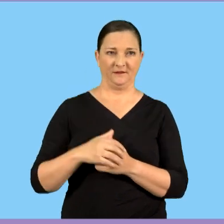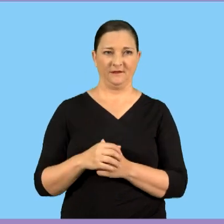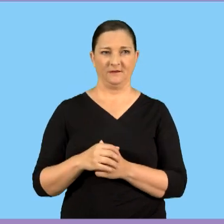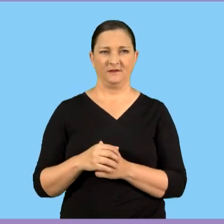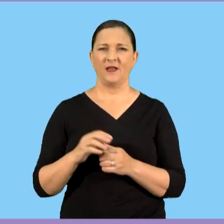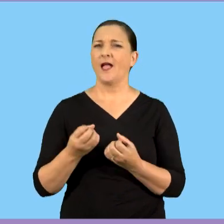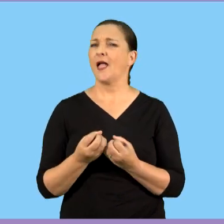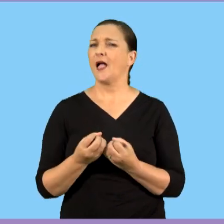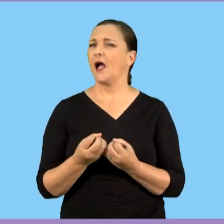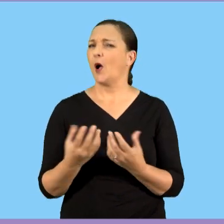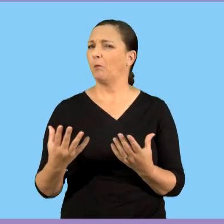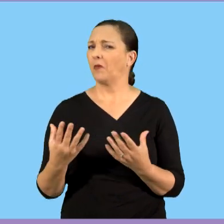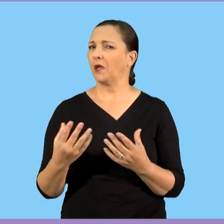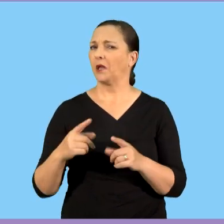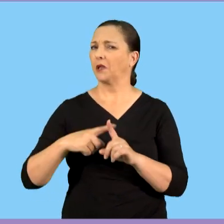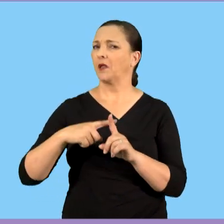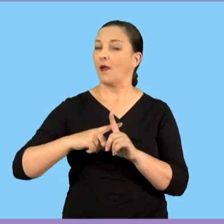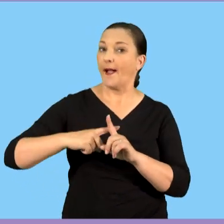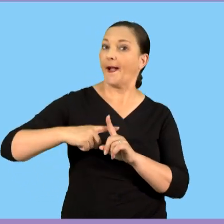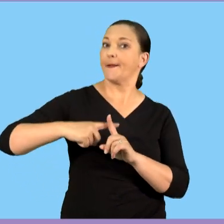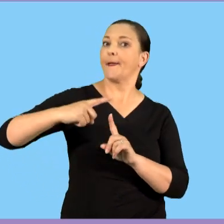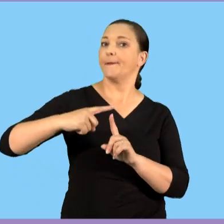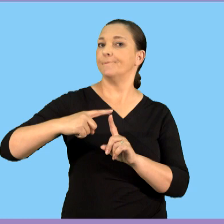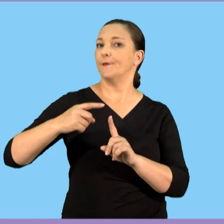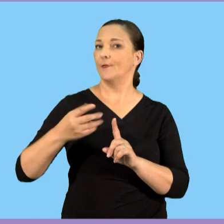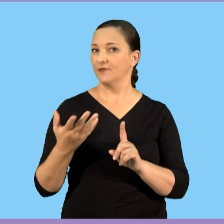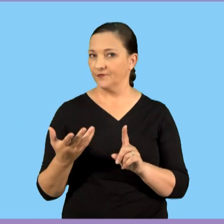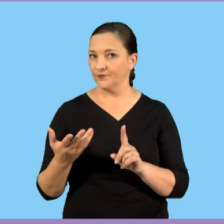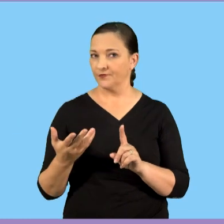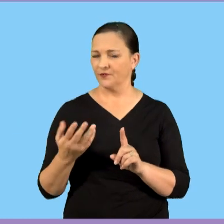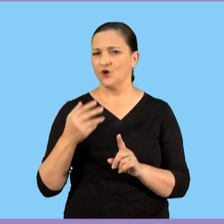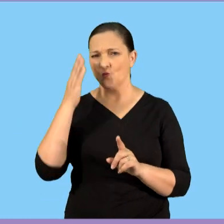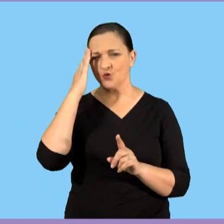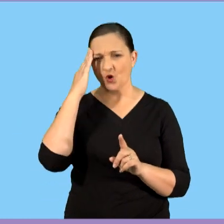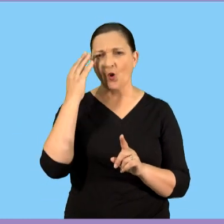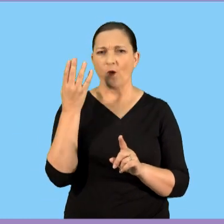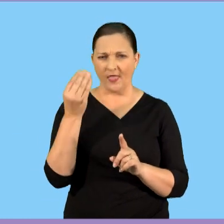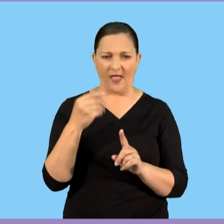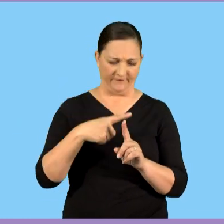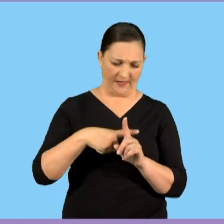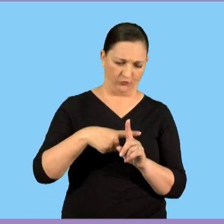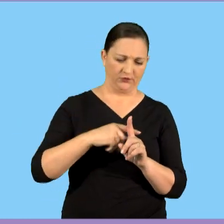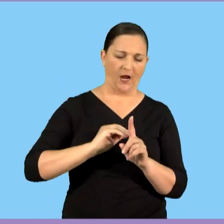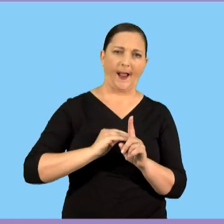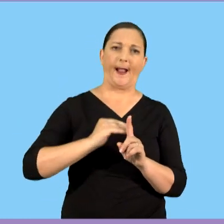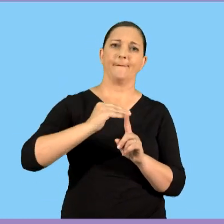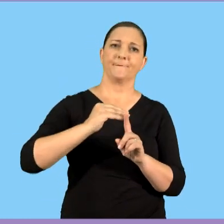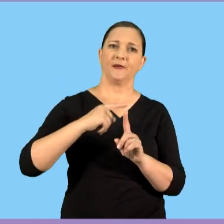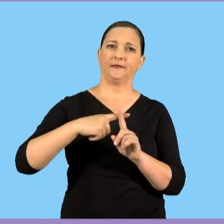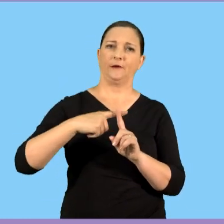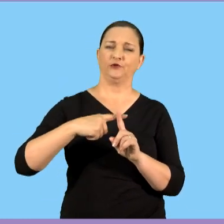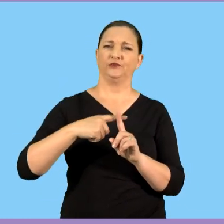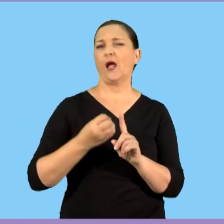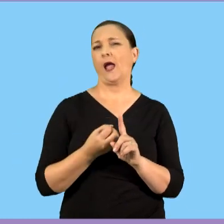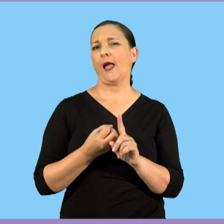rise? So we had a specific temperature, but then it changed later on to a different temperature, and we need to find out by